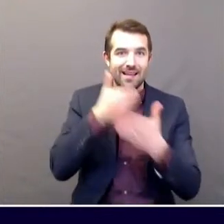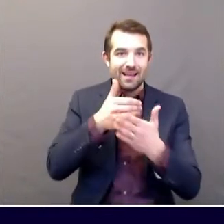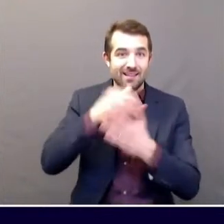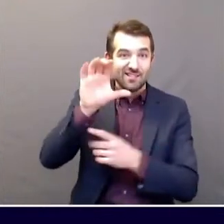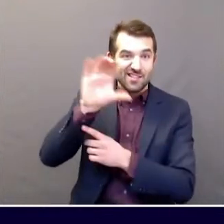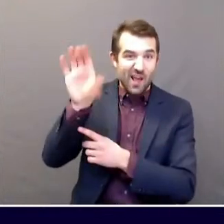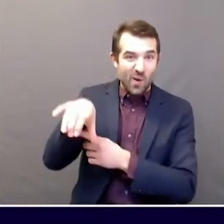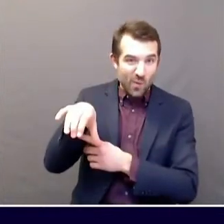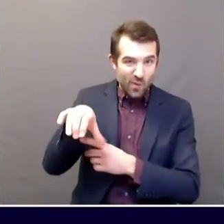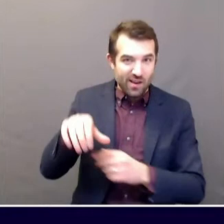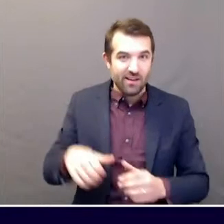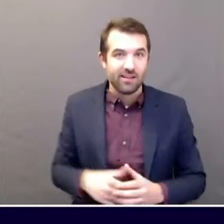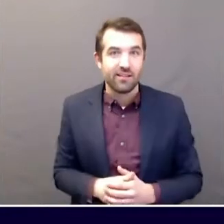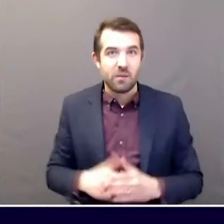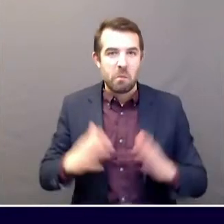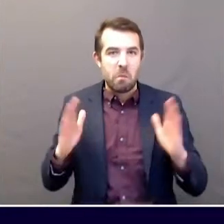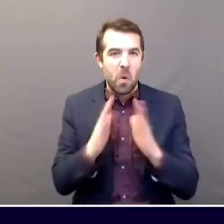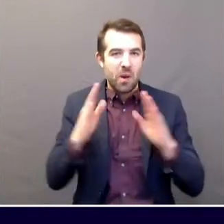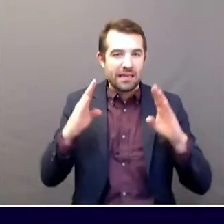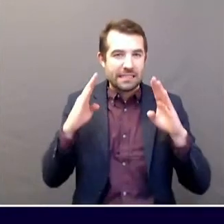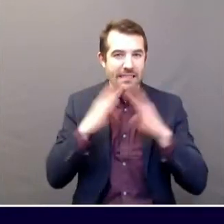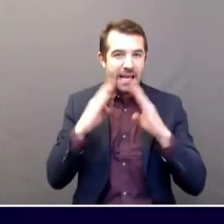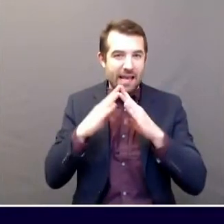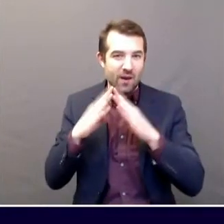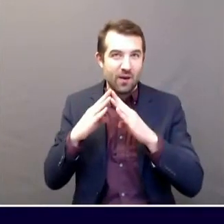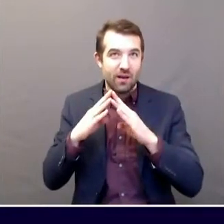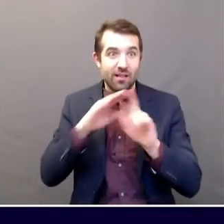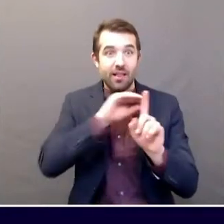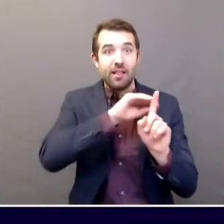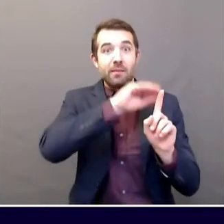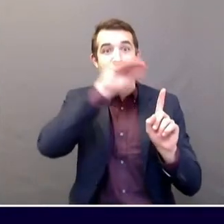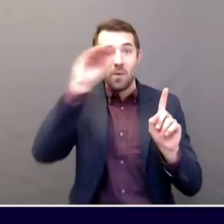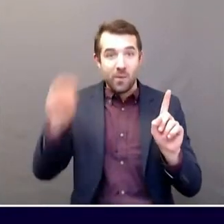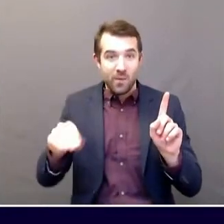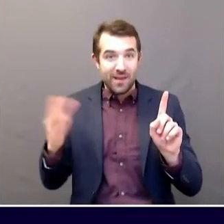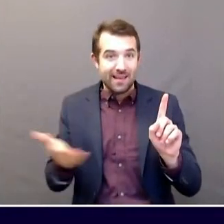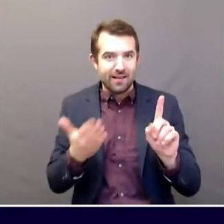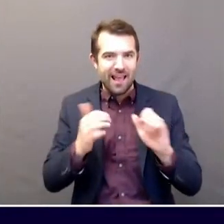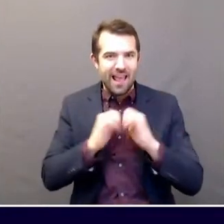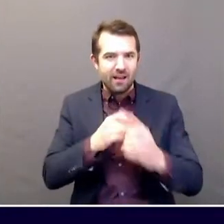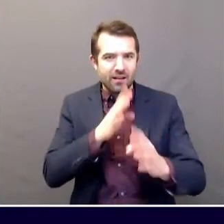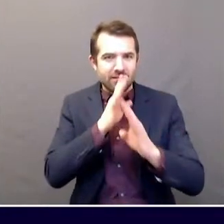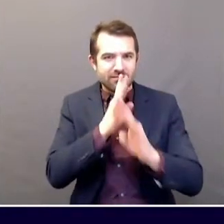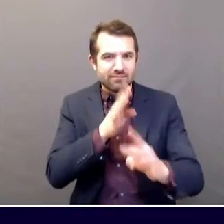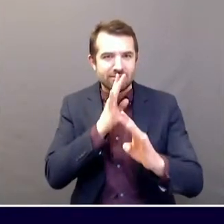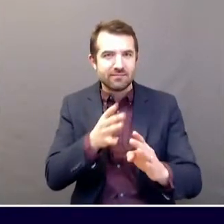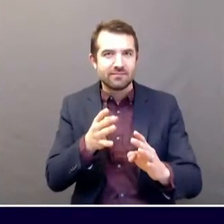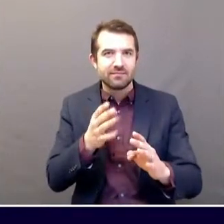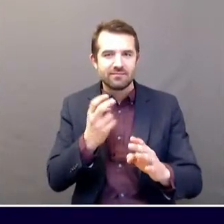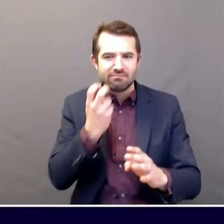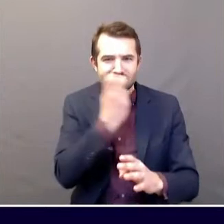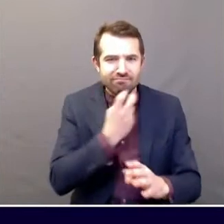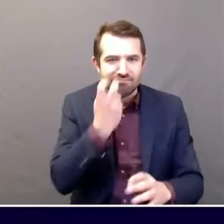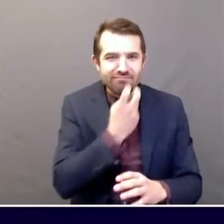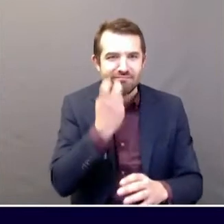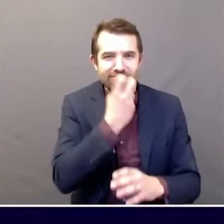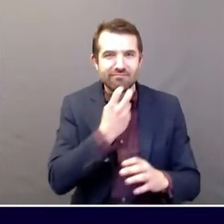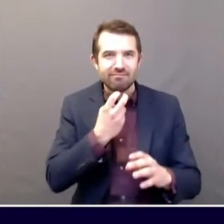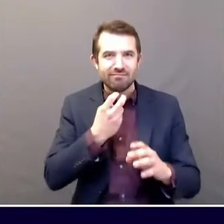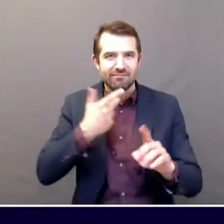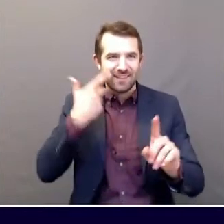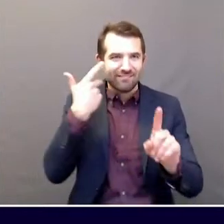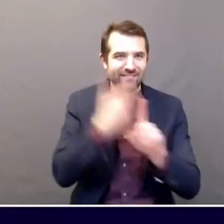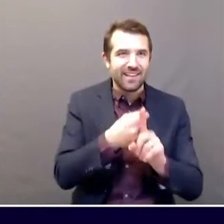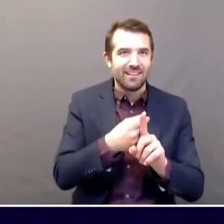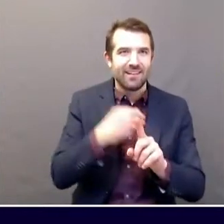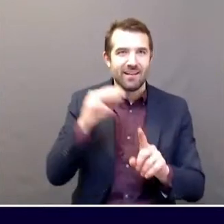and you talked about the two vaccines. You said Moderna and Pfizer. You said FISA, and I want to welcome you to